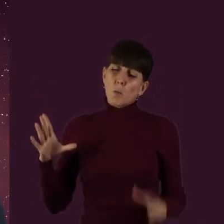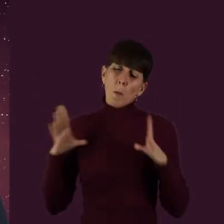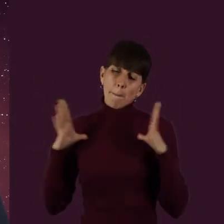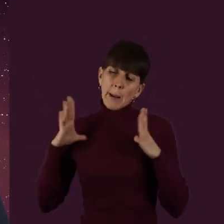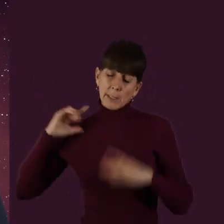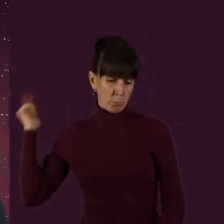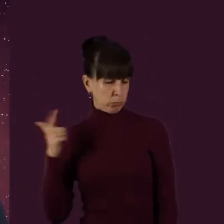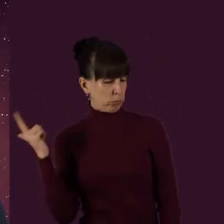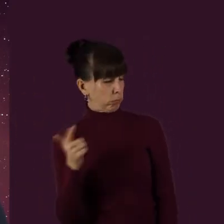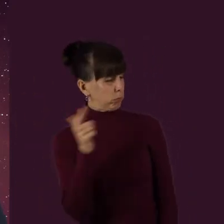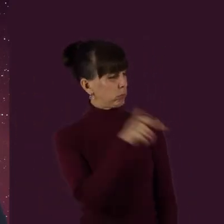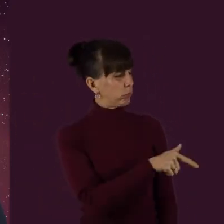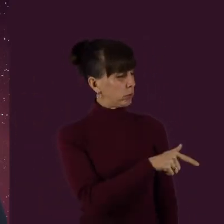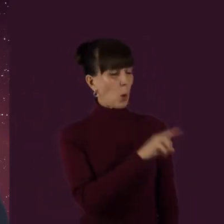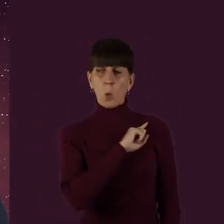God?